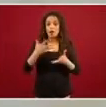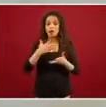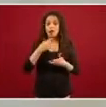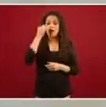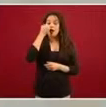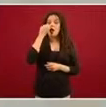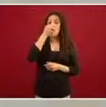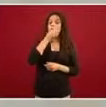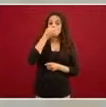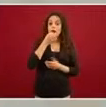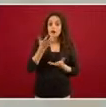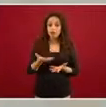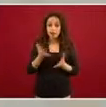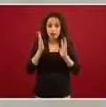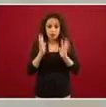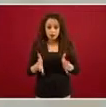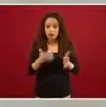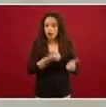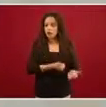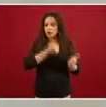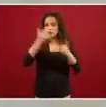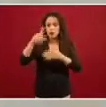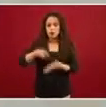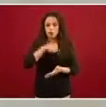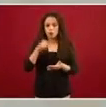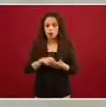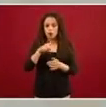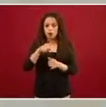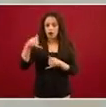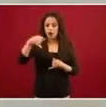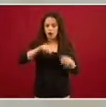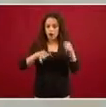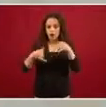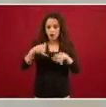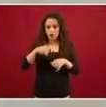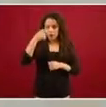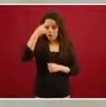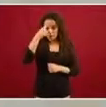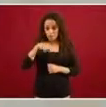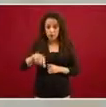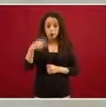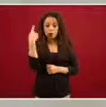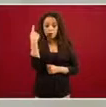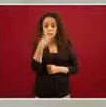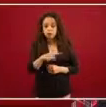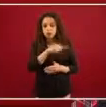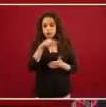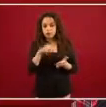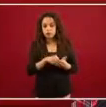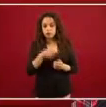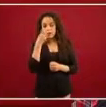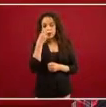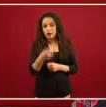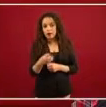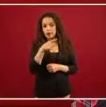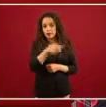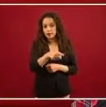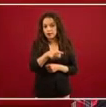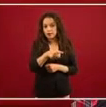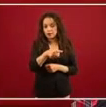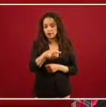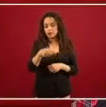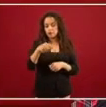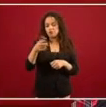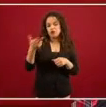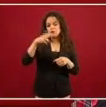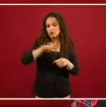step, which is when we take the sample to do the testing, the sample is transported to the laboratory